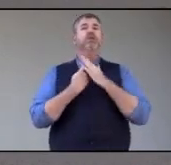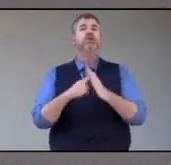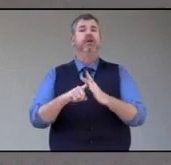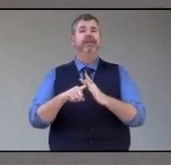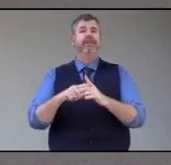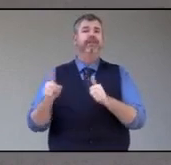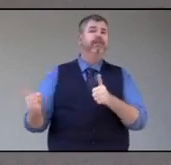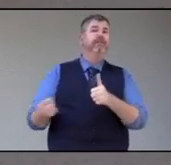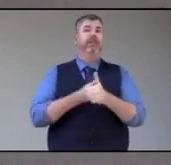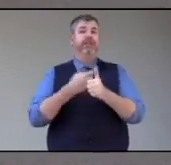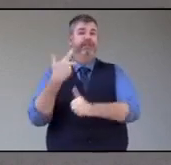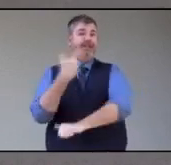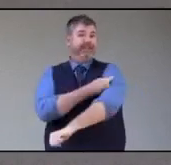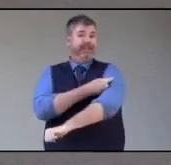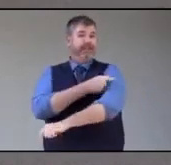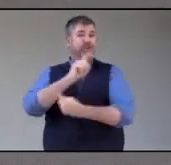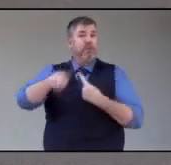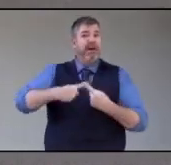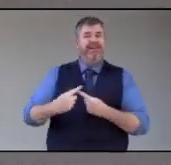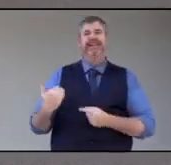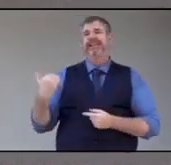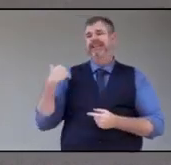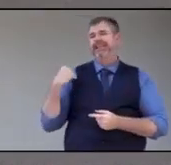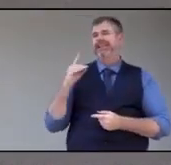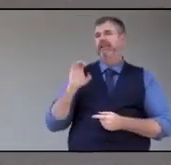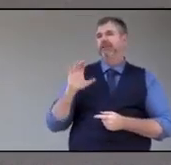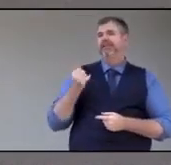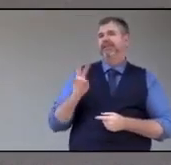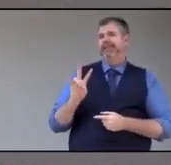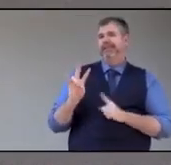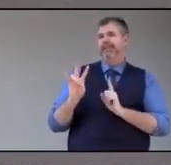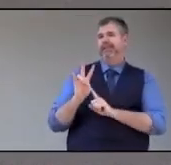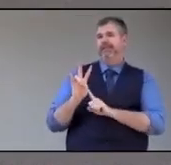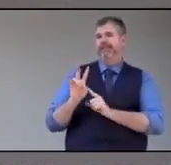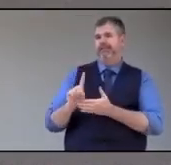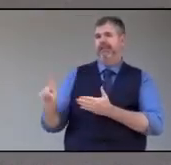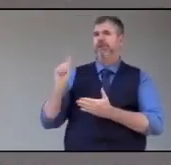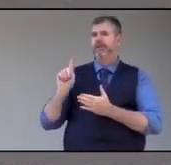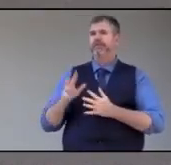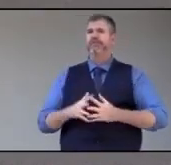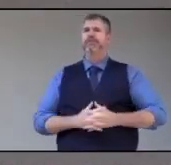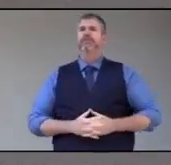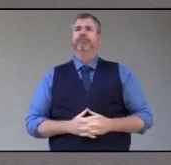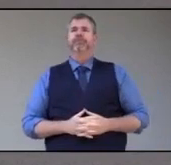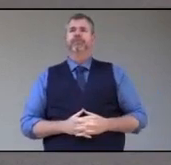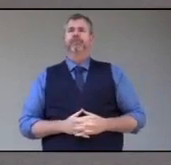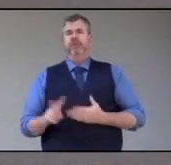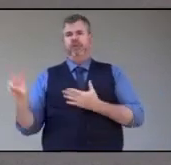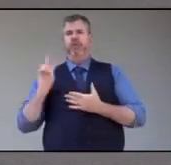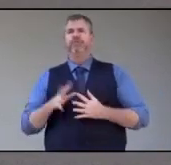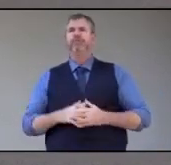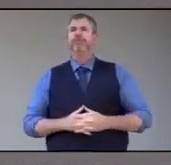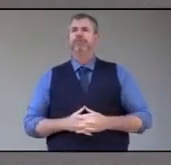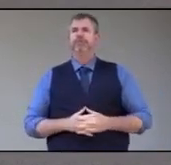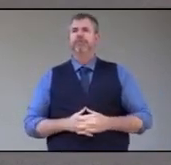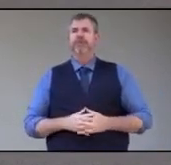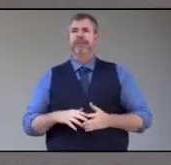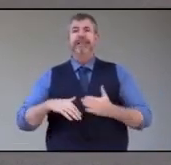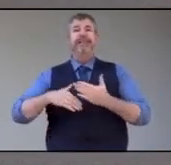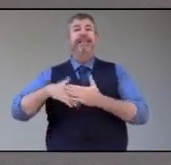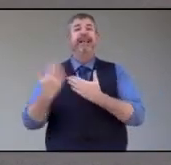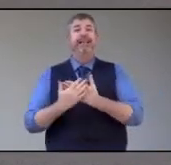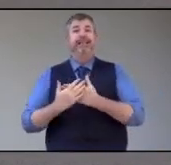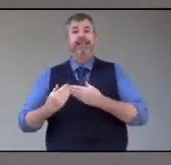17th of December, and we will be moving towards the next allocation next week to